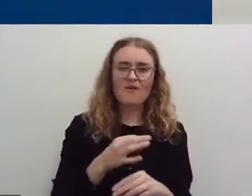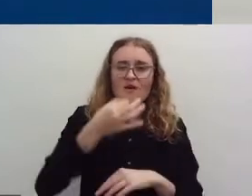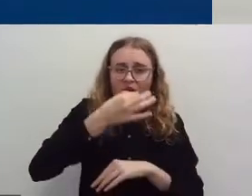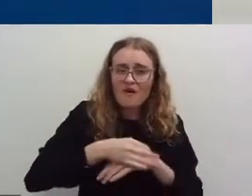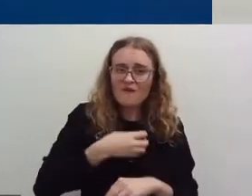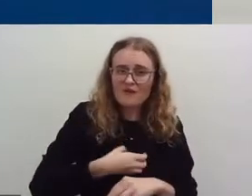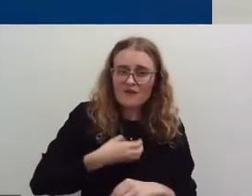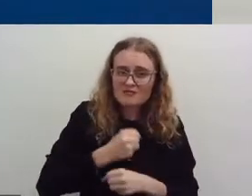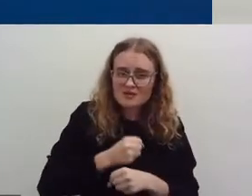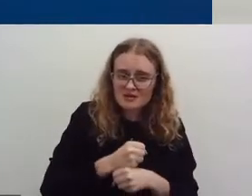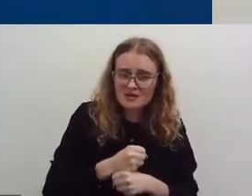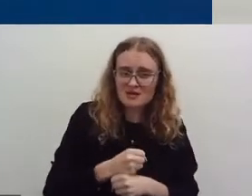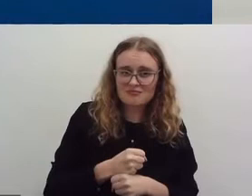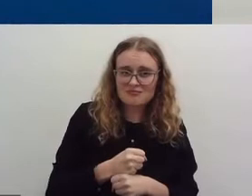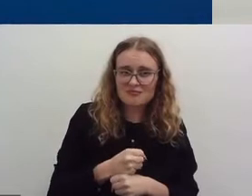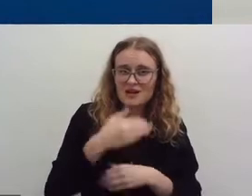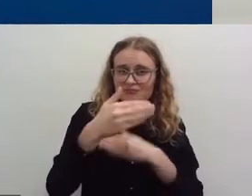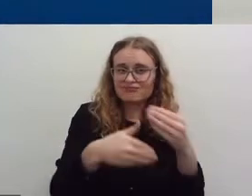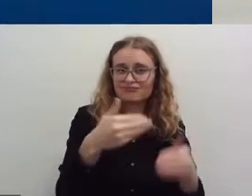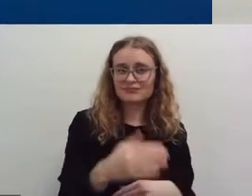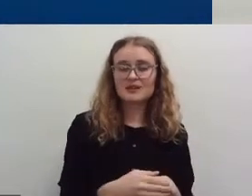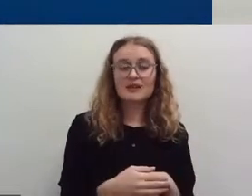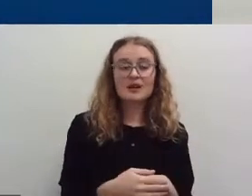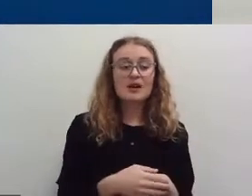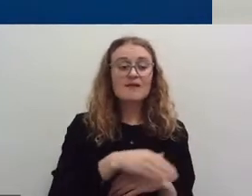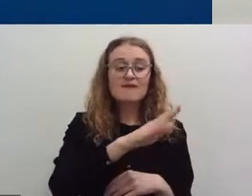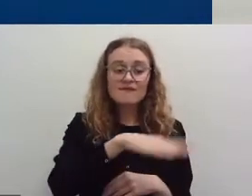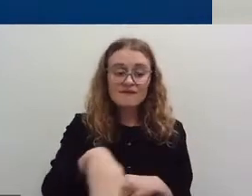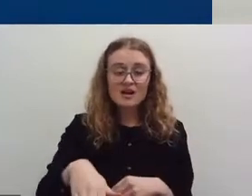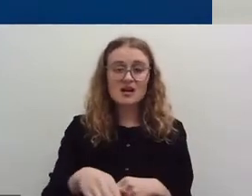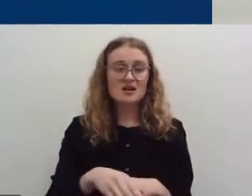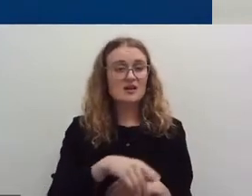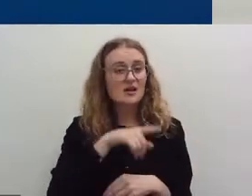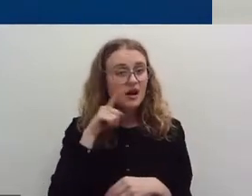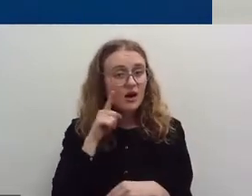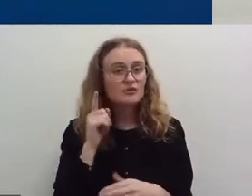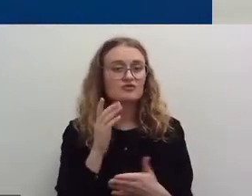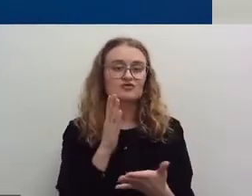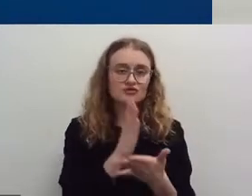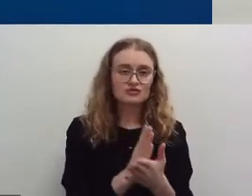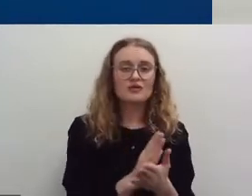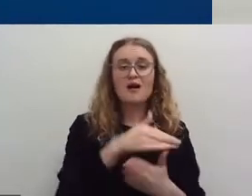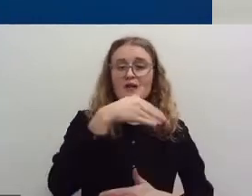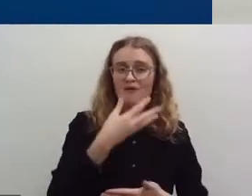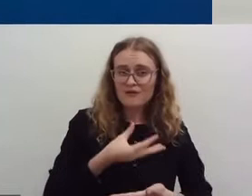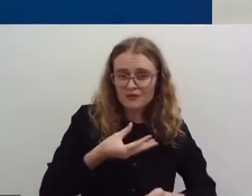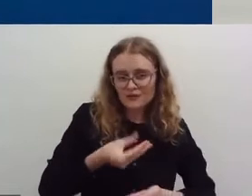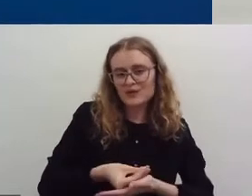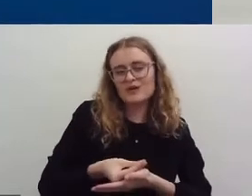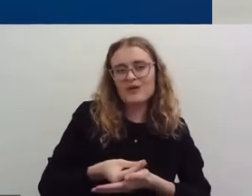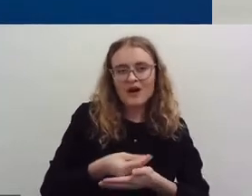be and have a very central role in our agenda. So I hope that this